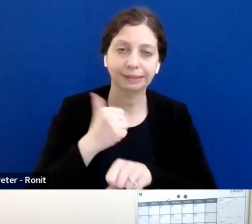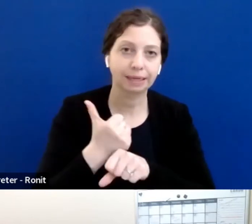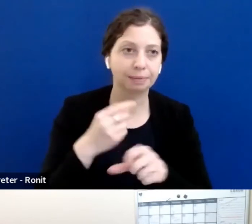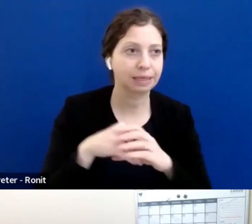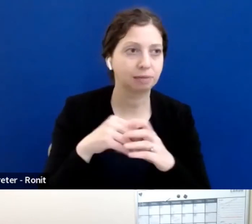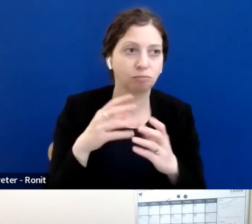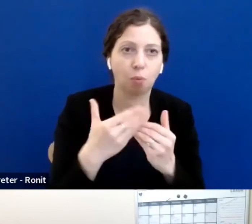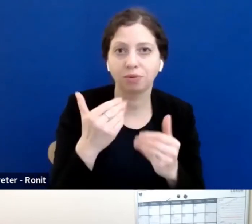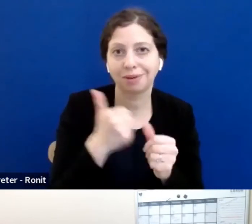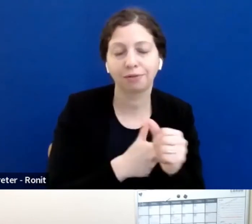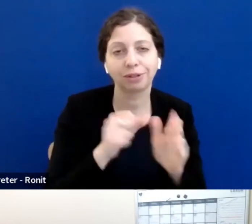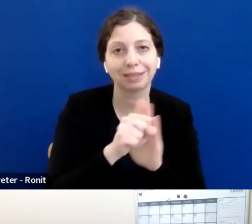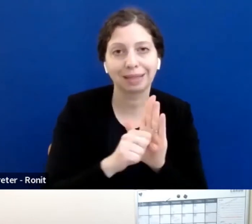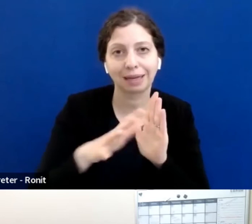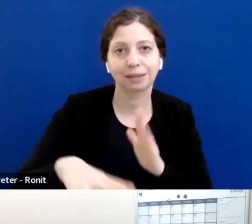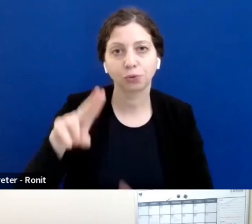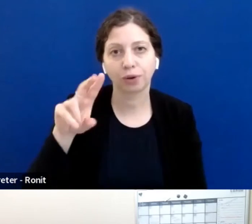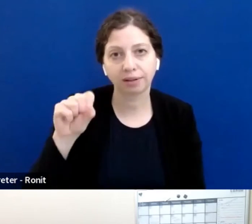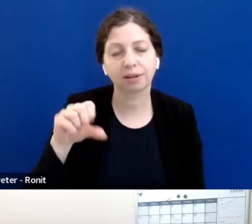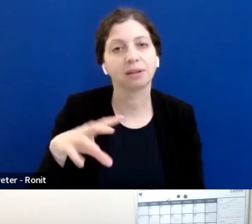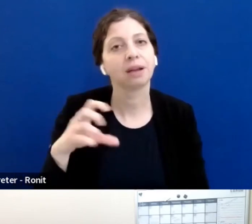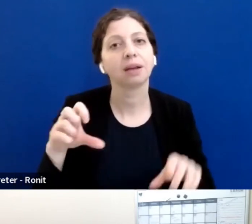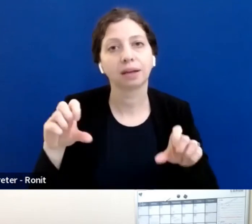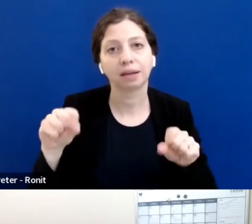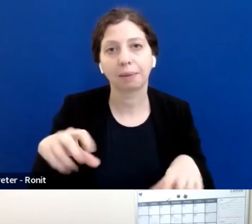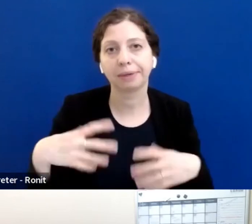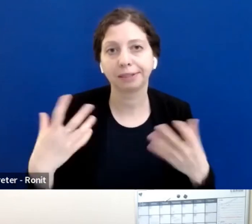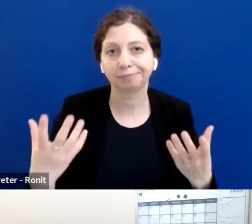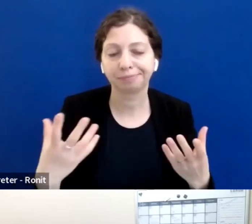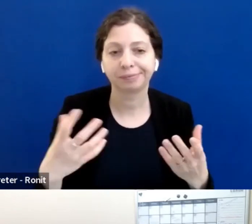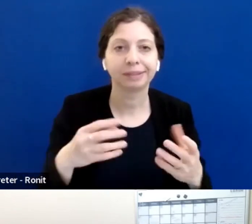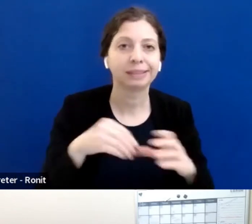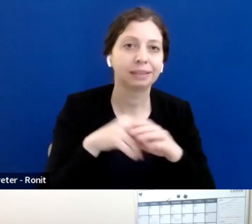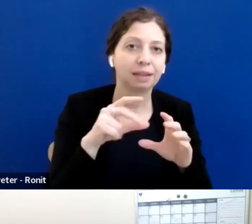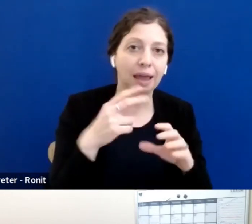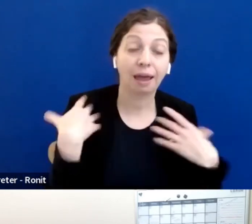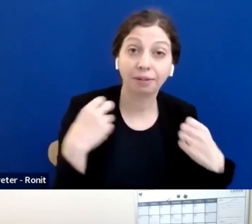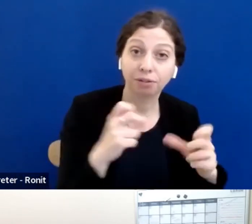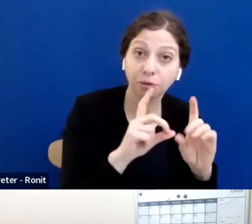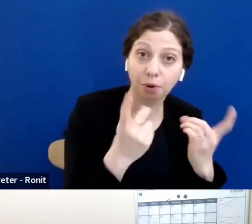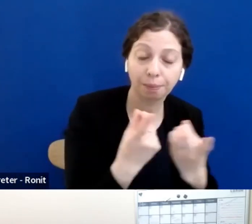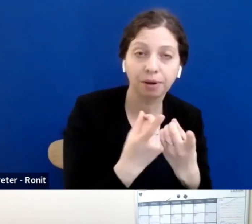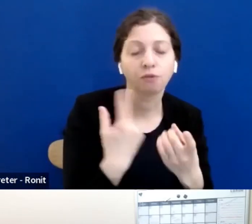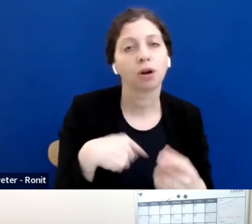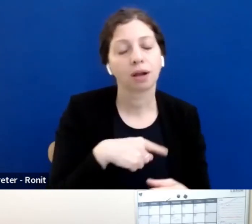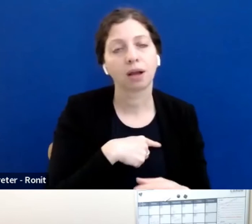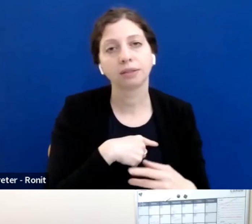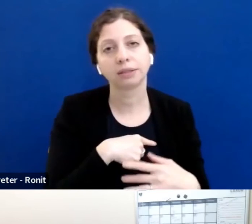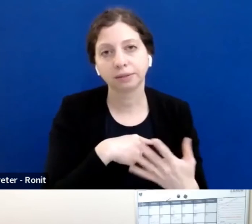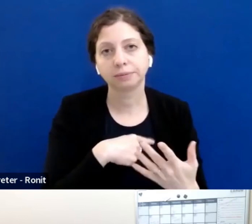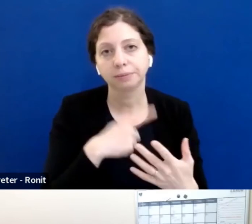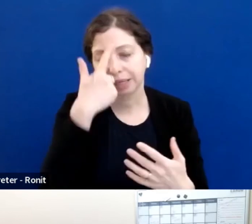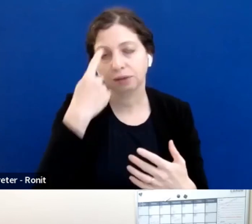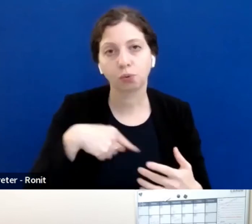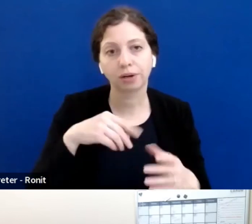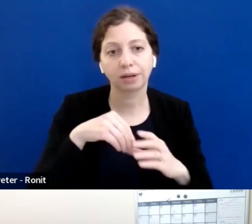single state in the United States, and they can be housed at health departments, or for us particularly, since we're in